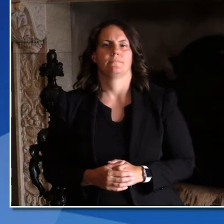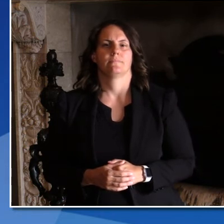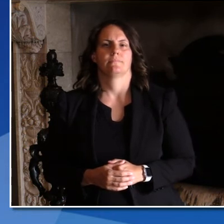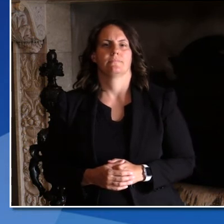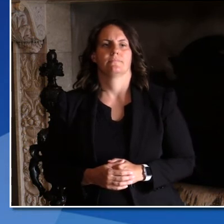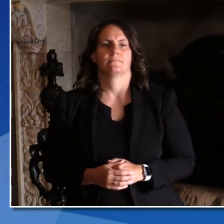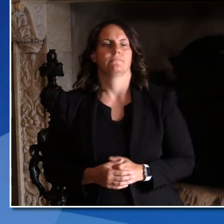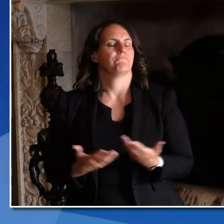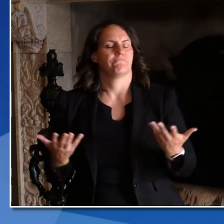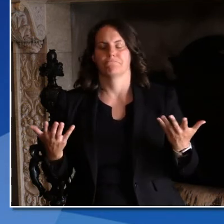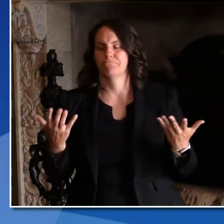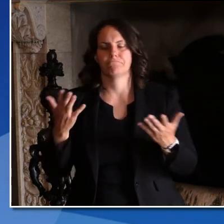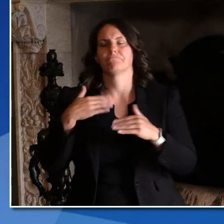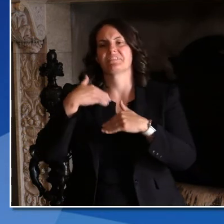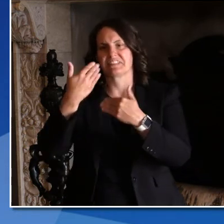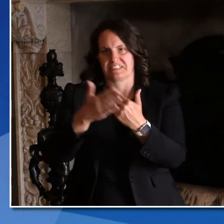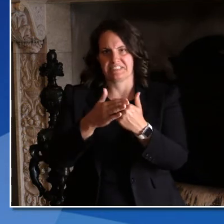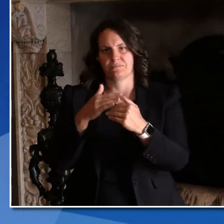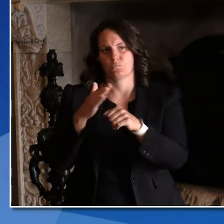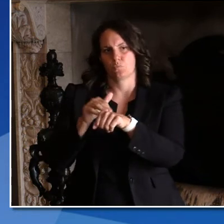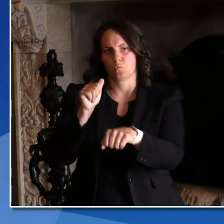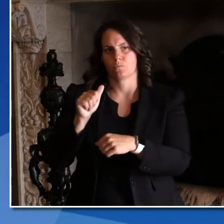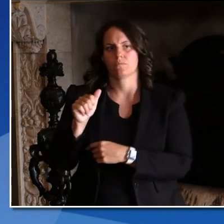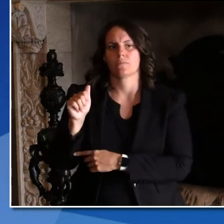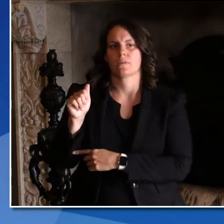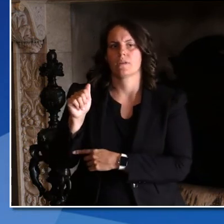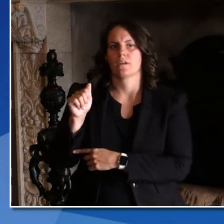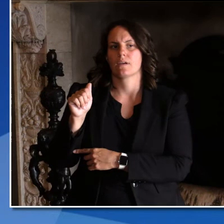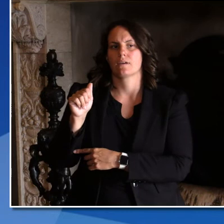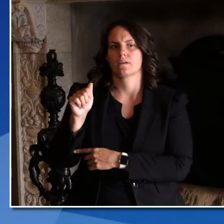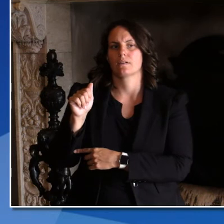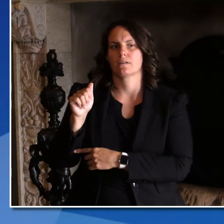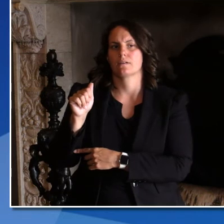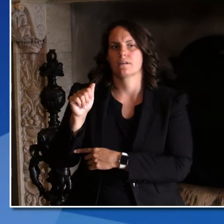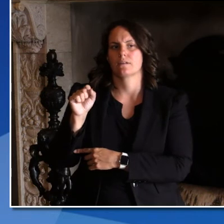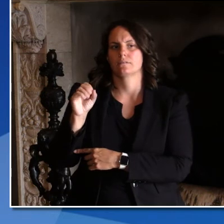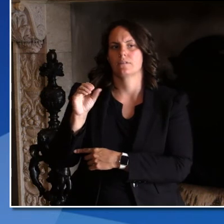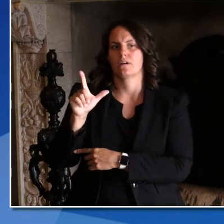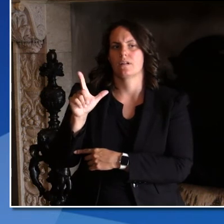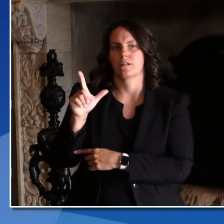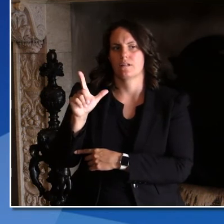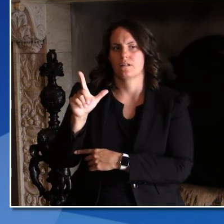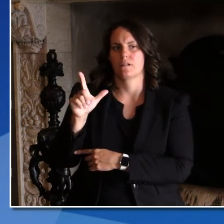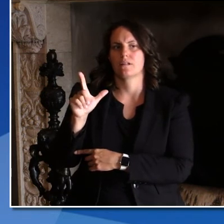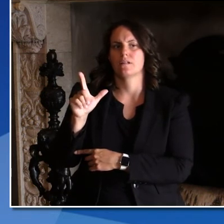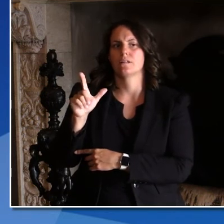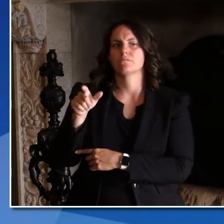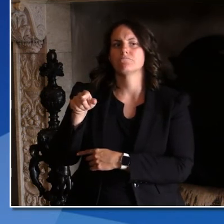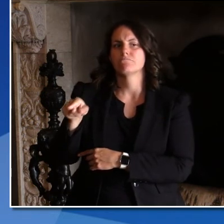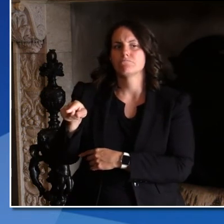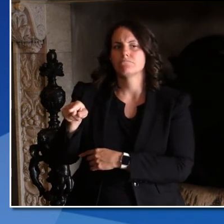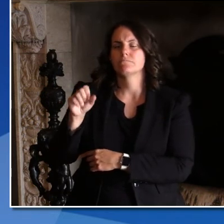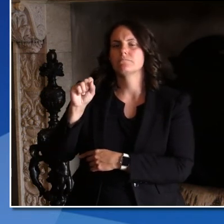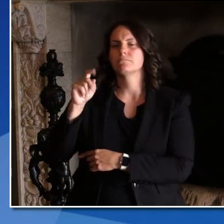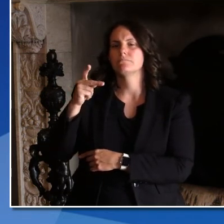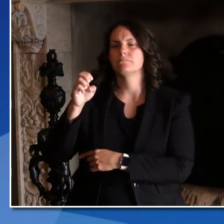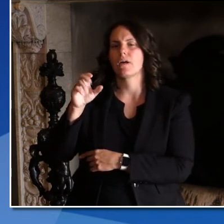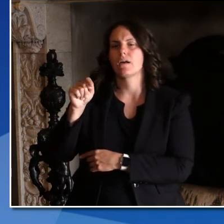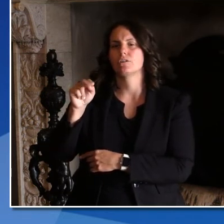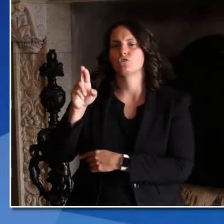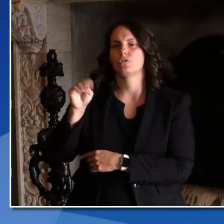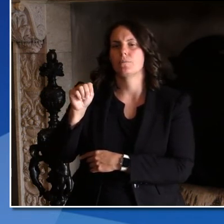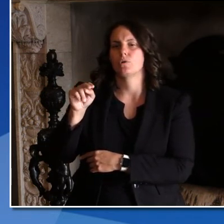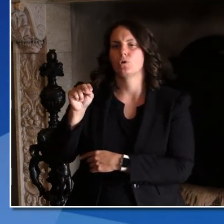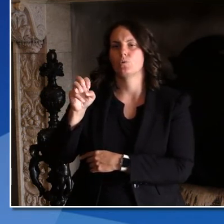Okay, moving on to Asal Razazi from Spectrum News. I hope you got your name right, Asal.